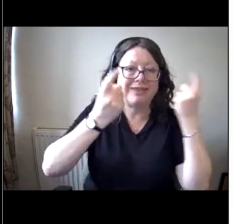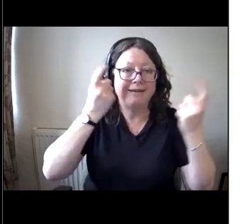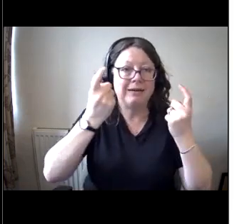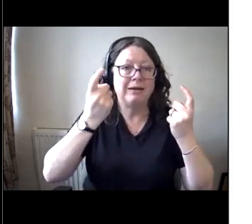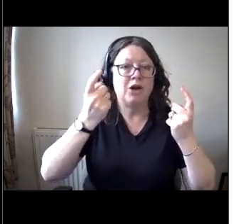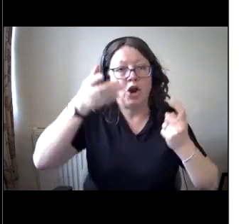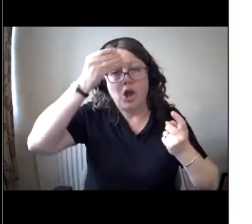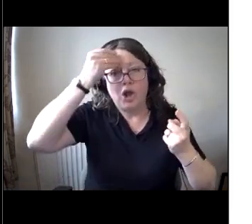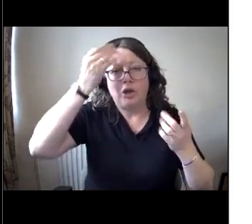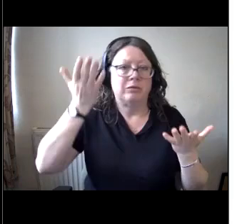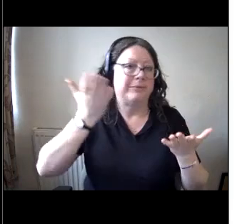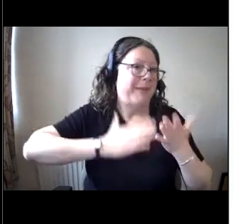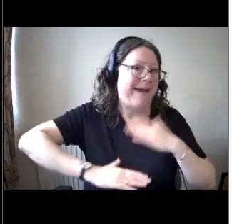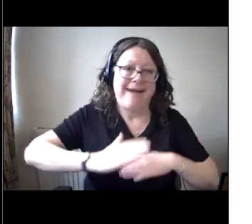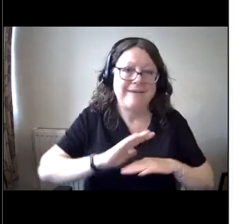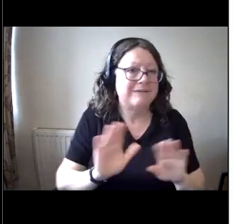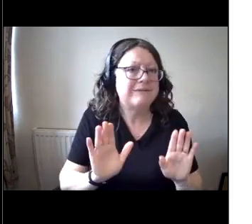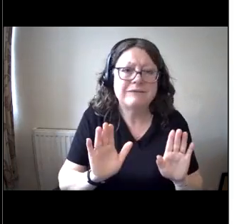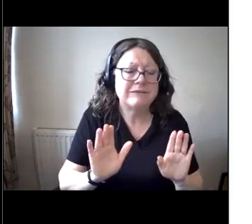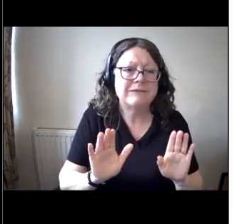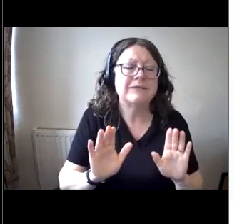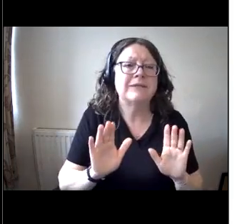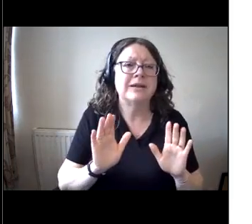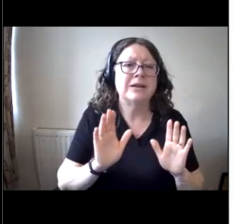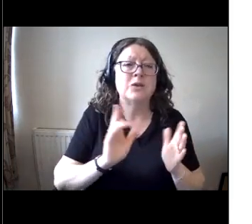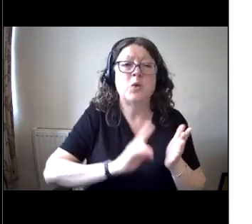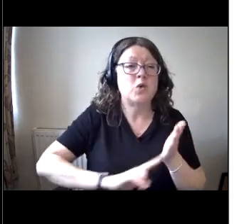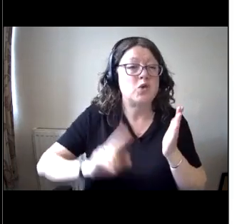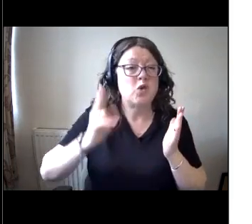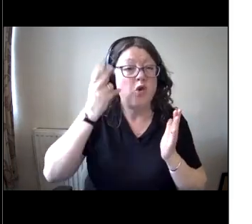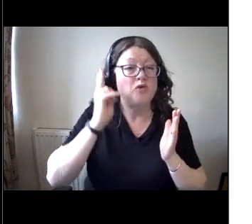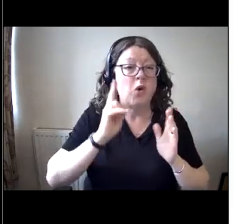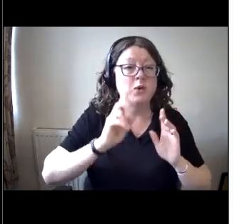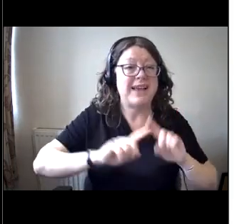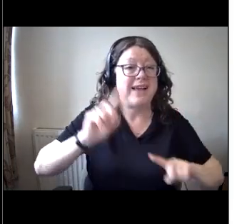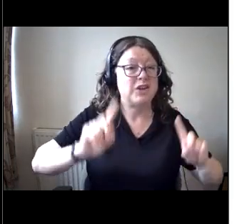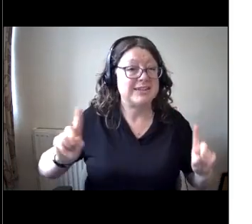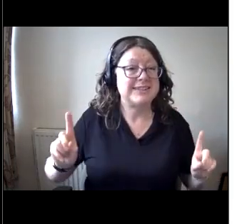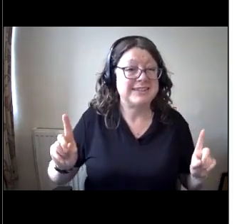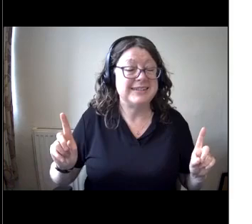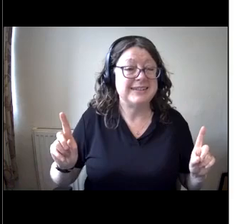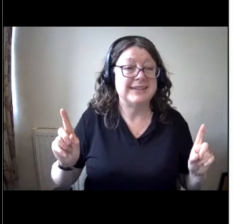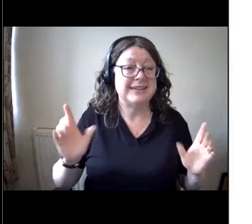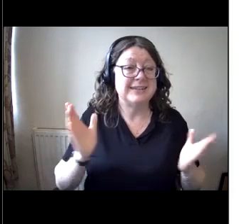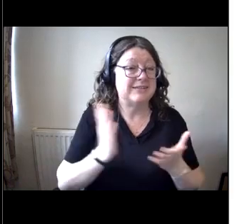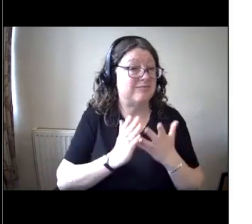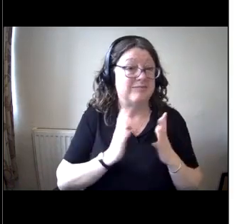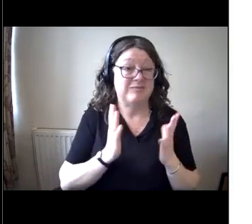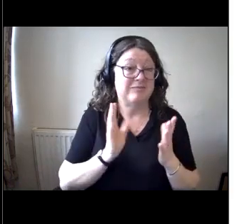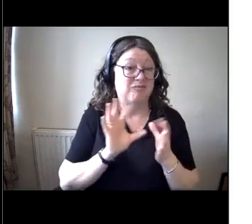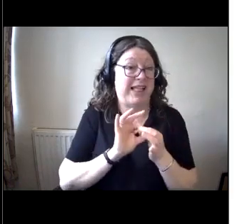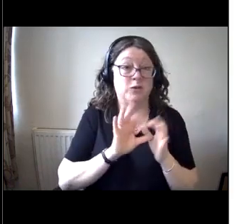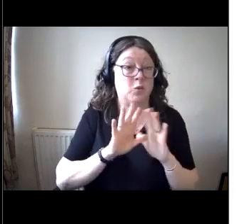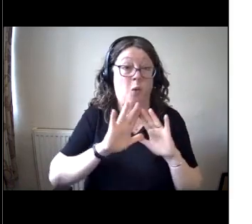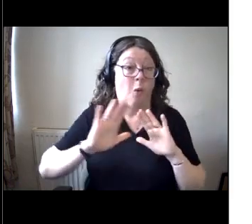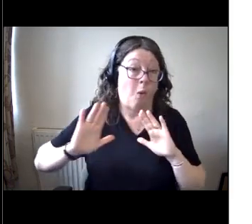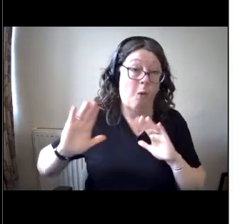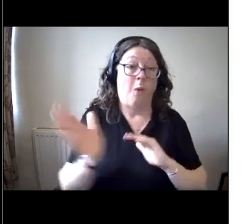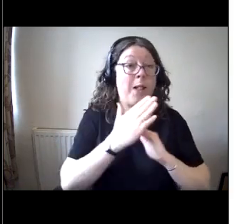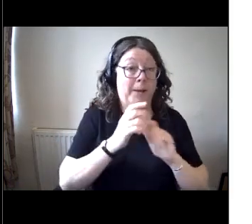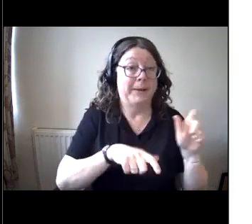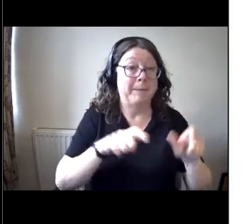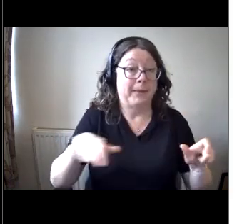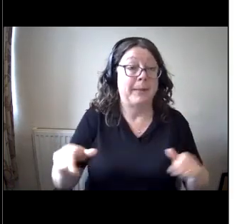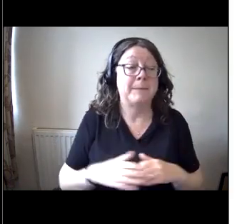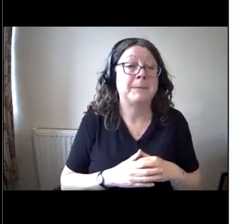And the word neurodiversity basically refers to the diversity of all people. But quite often what